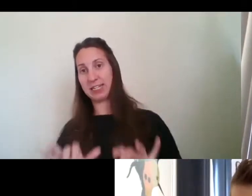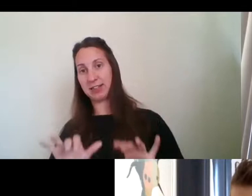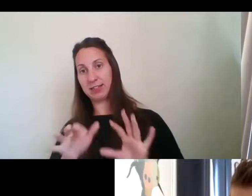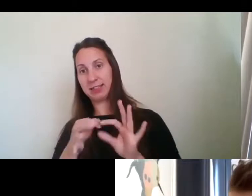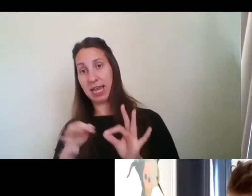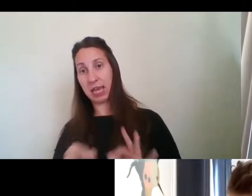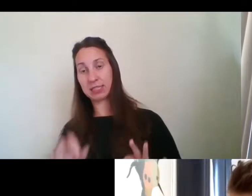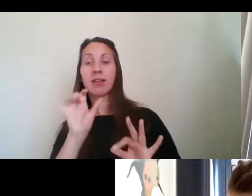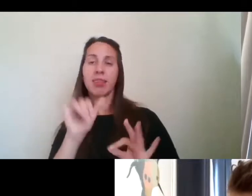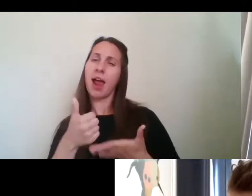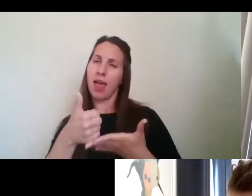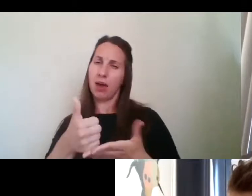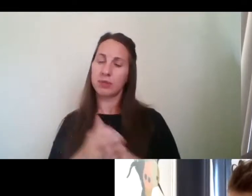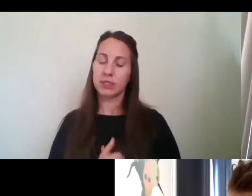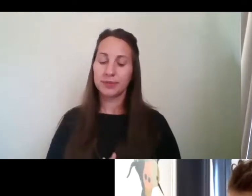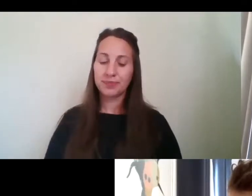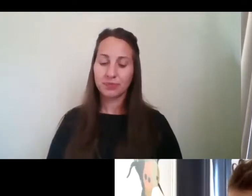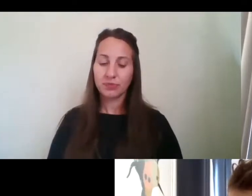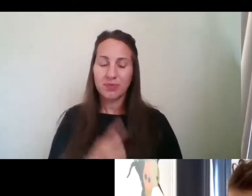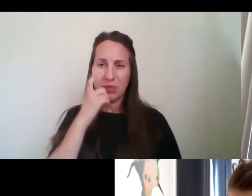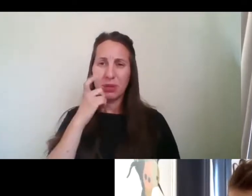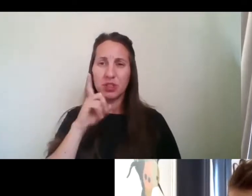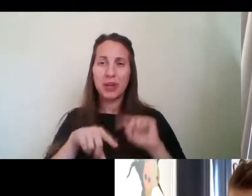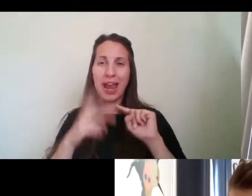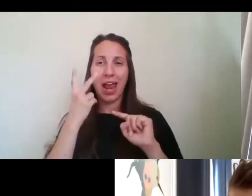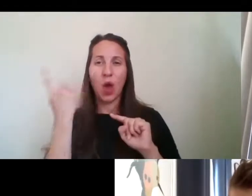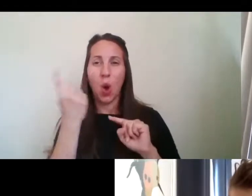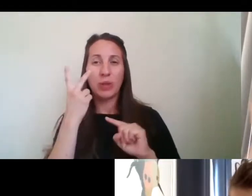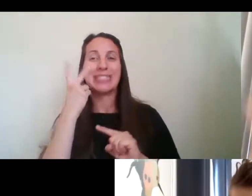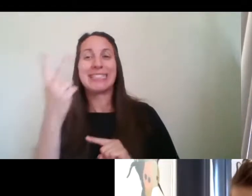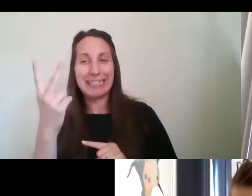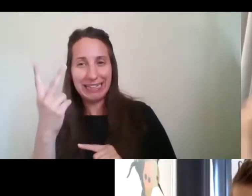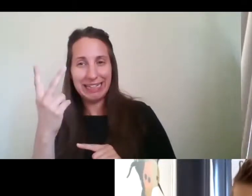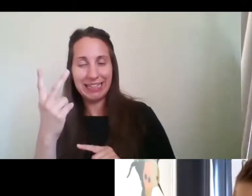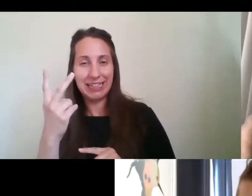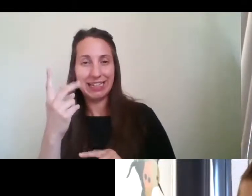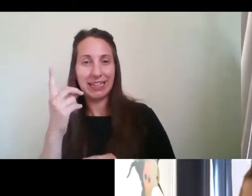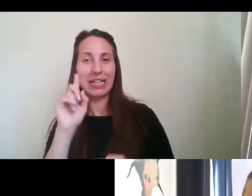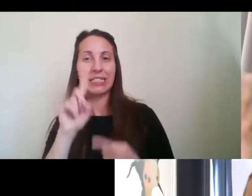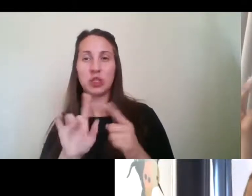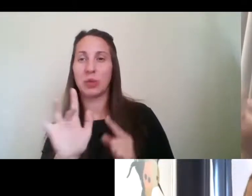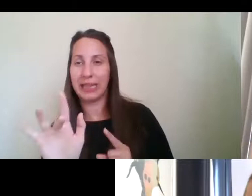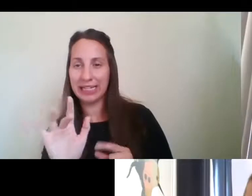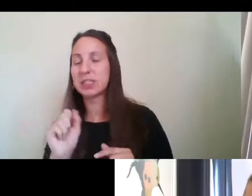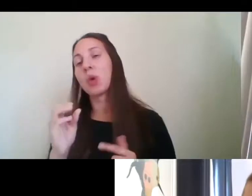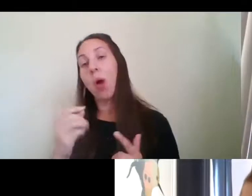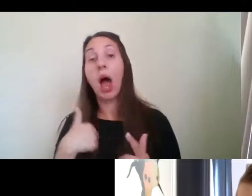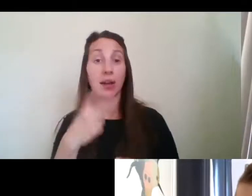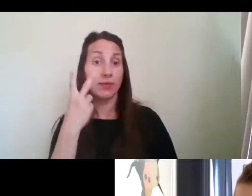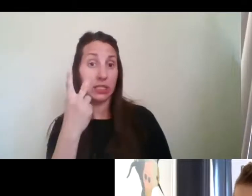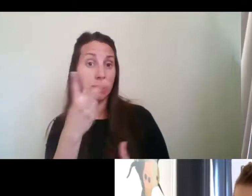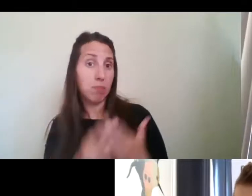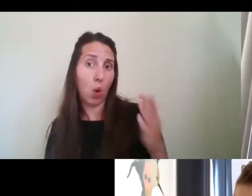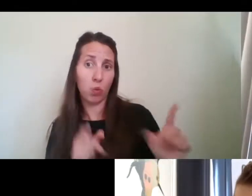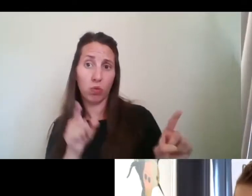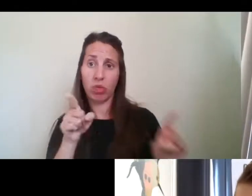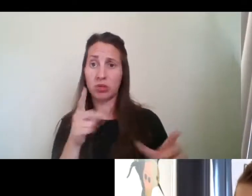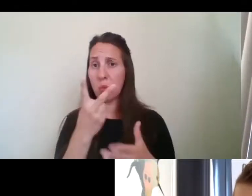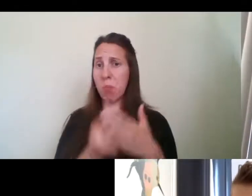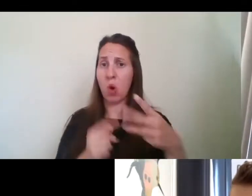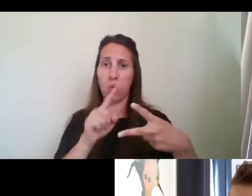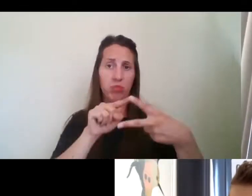and I didn't, because you don't always see it. So to put that, and I've seen people that do both. So I think both tactics are